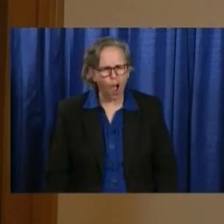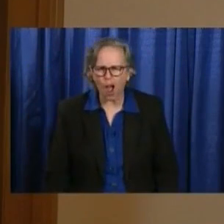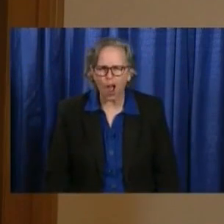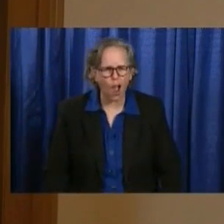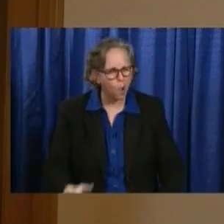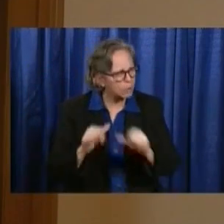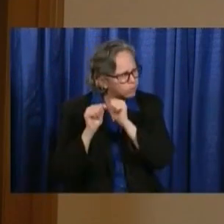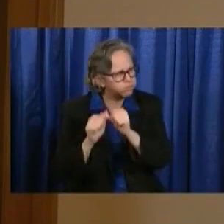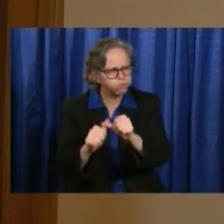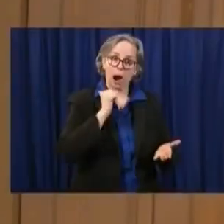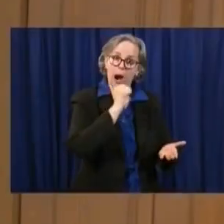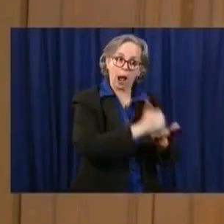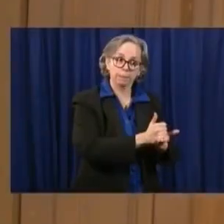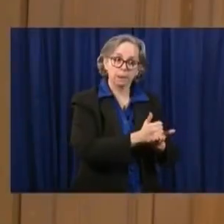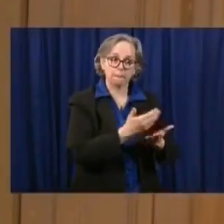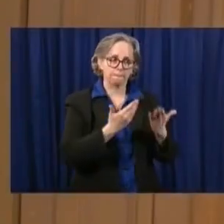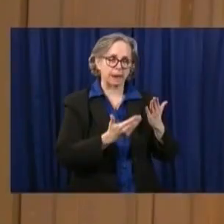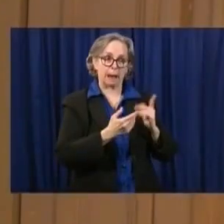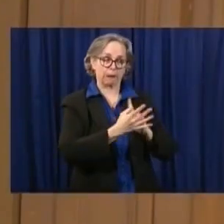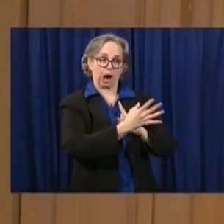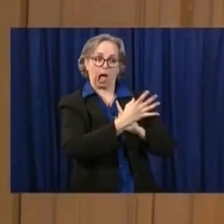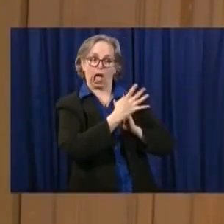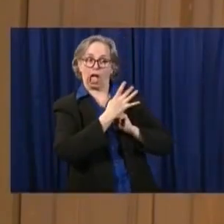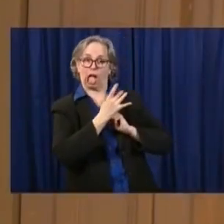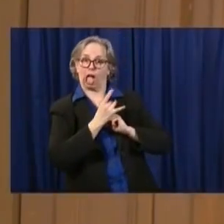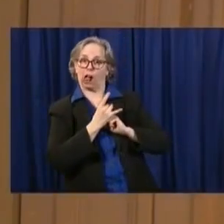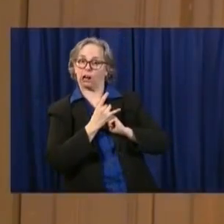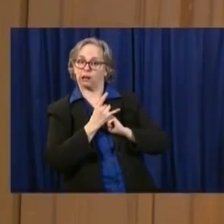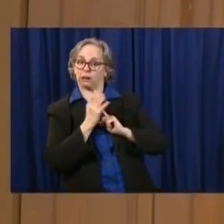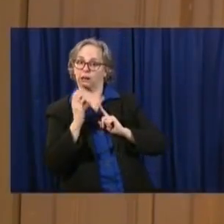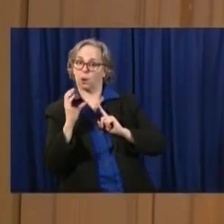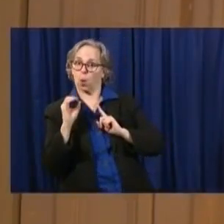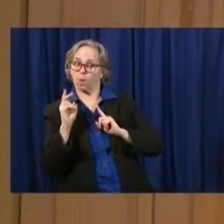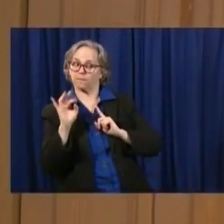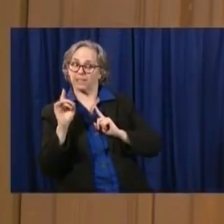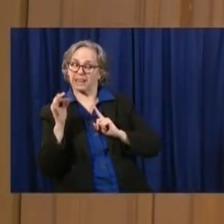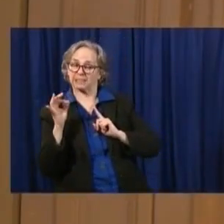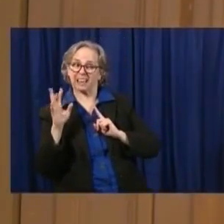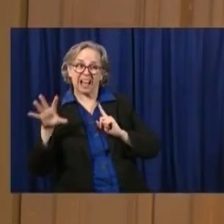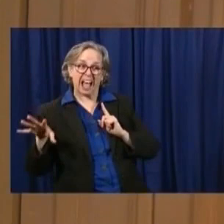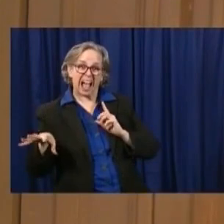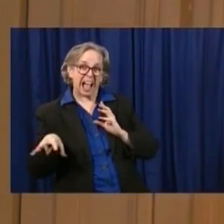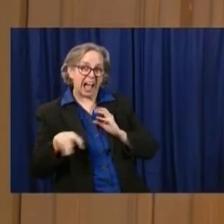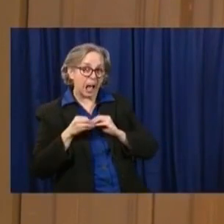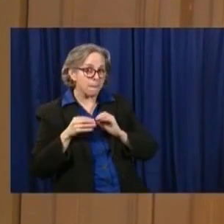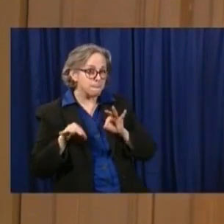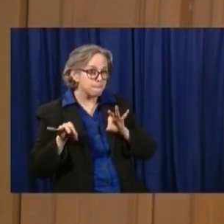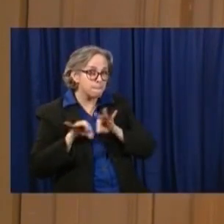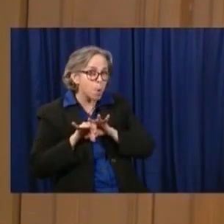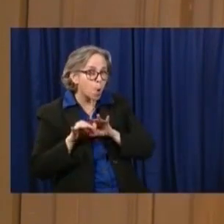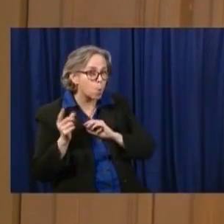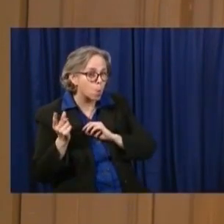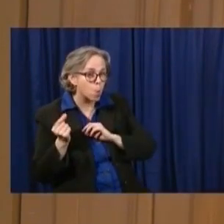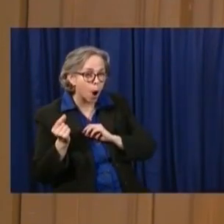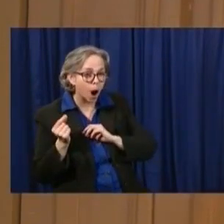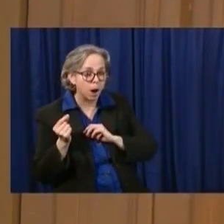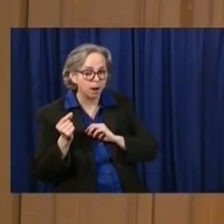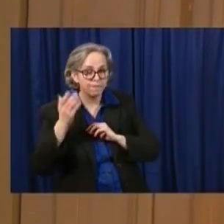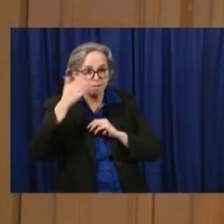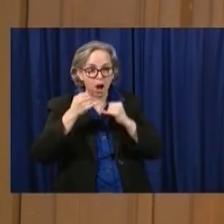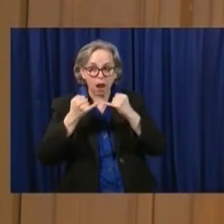to work for the governor as his senior health advisor. Acton was appointed ODH director by DeWine in February of